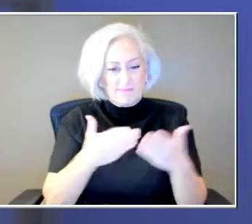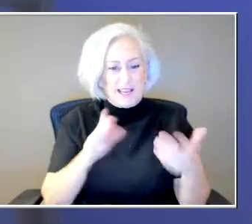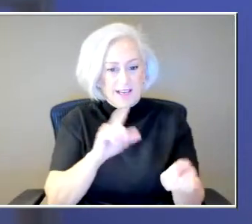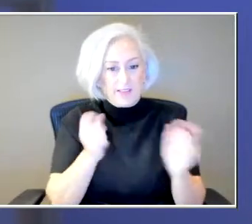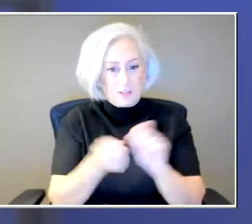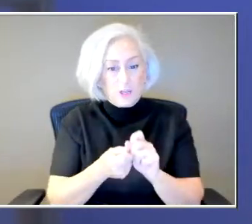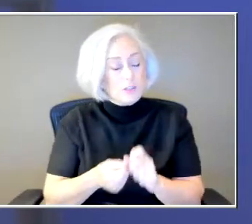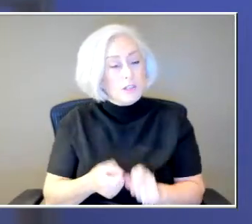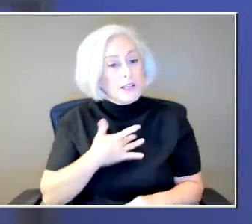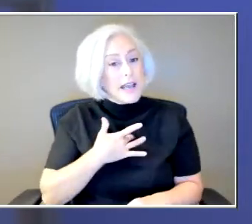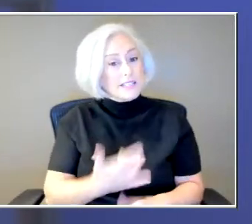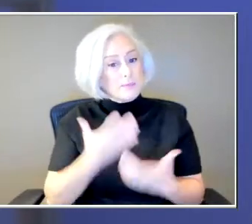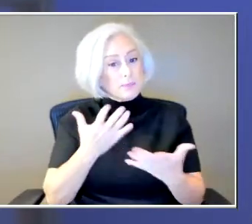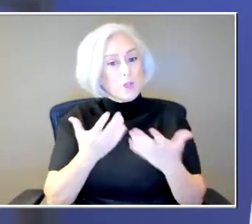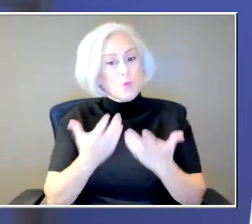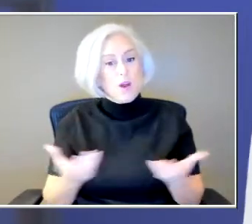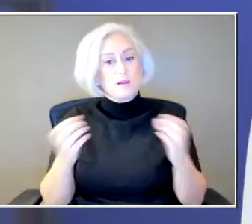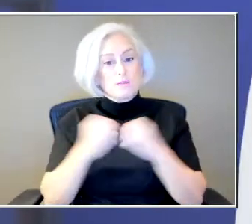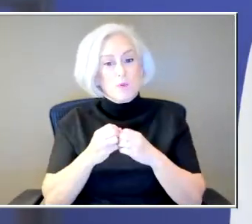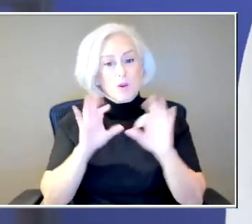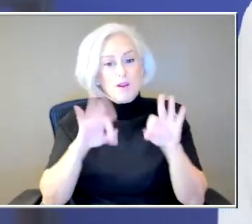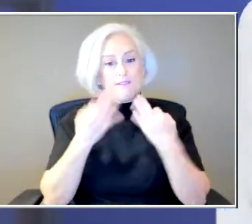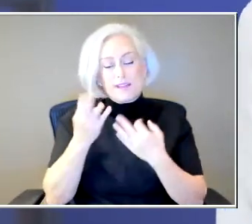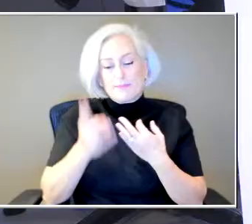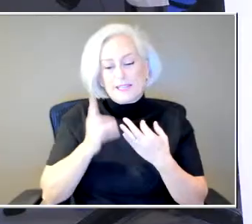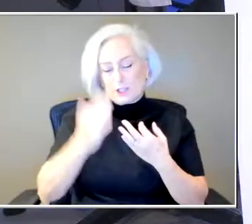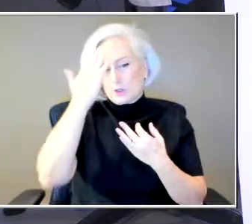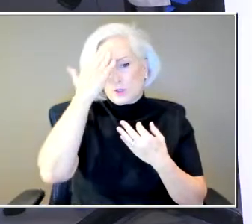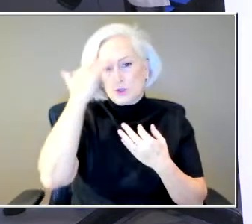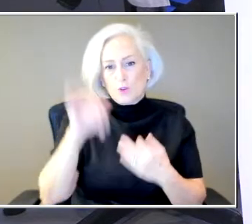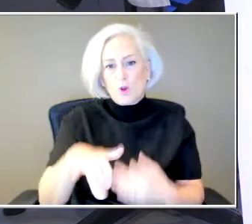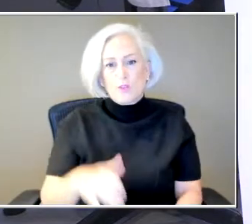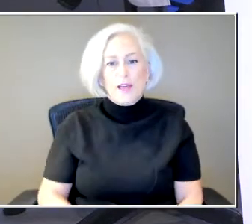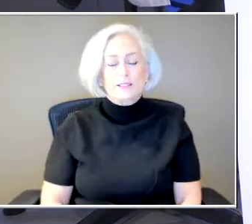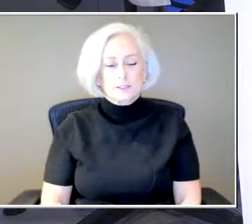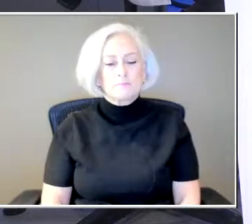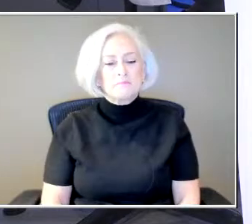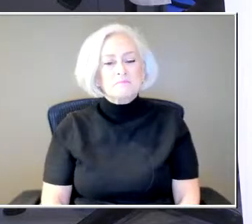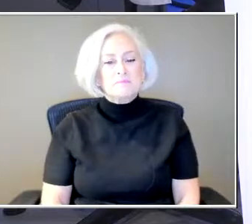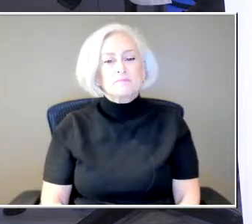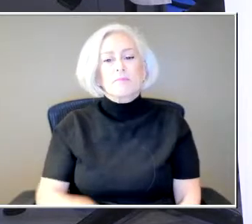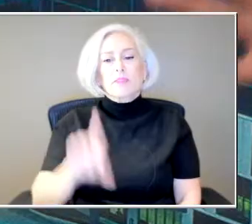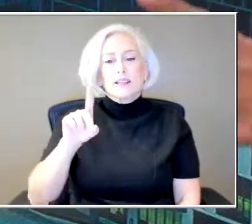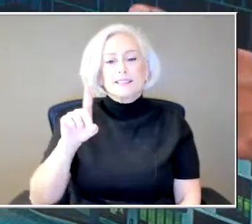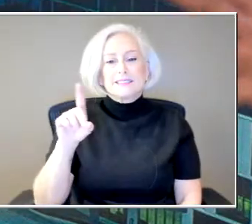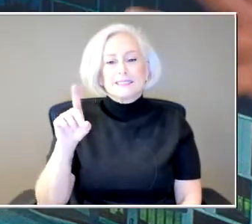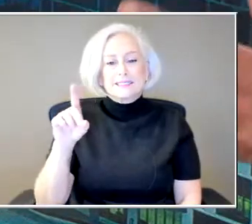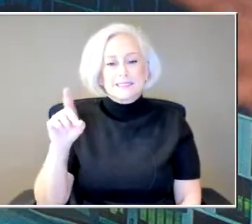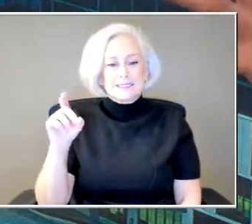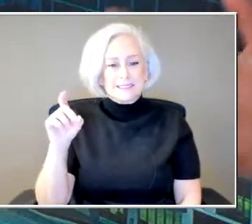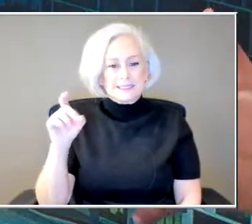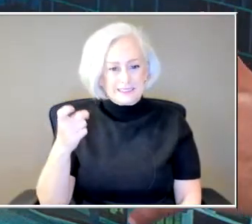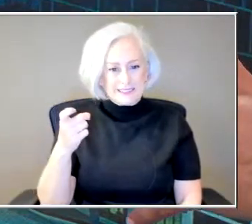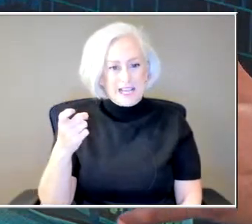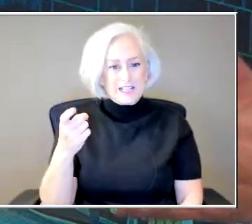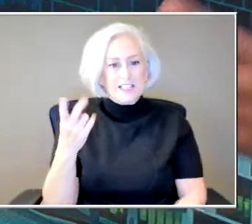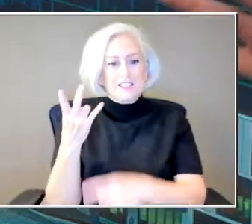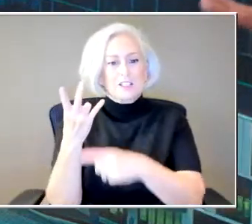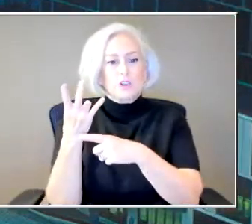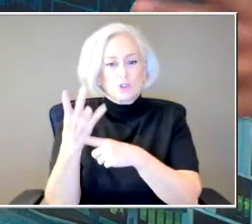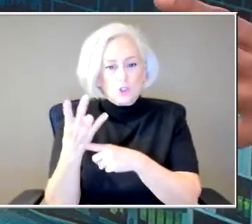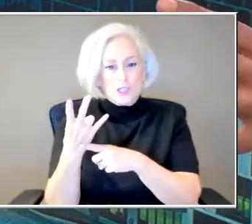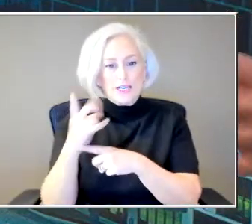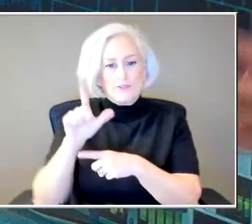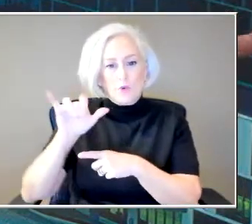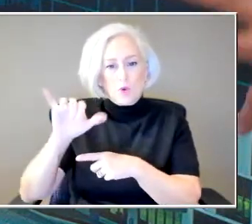updated medical and family history to be able to. And if I may just qualify that, so the diagnosis, nothing will change with the genes linked to Lynch syndrome,